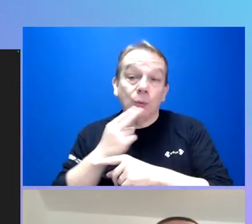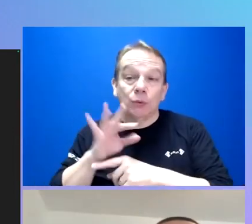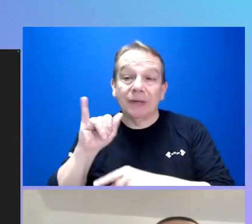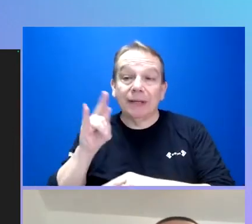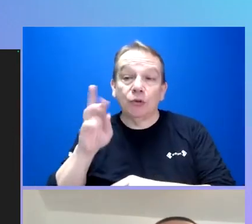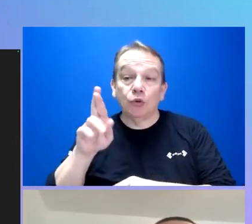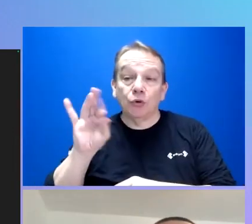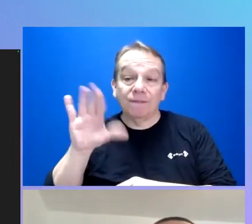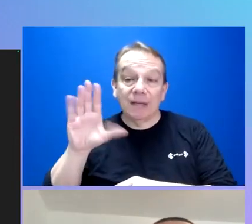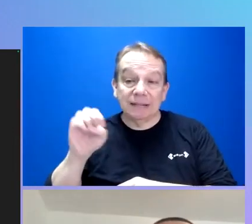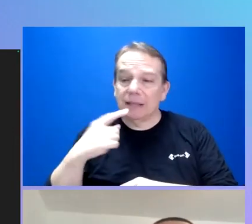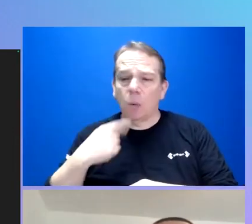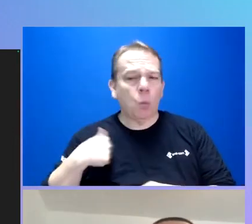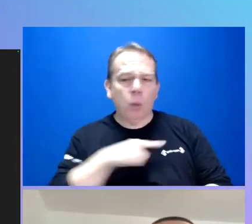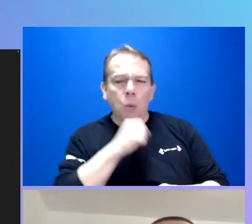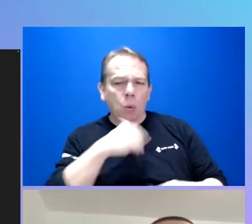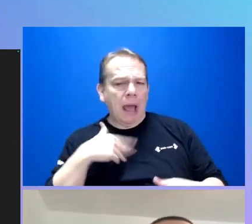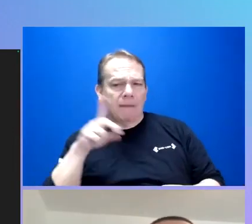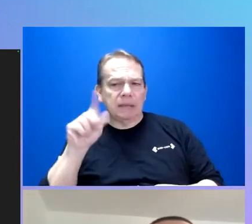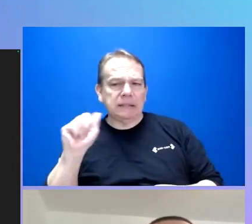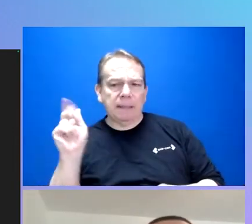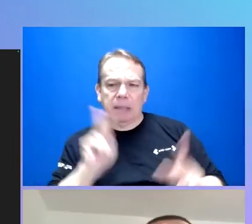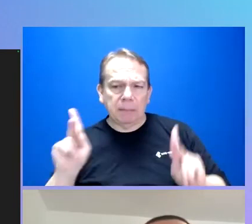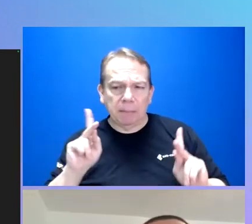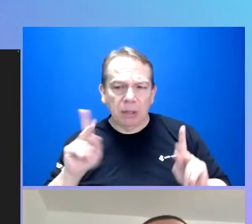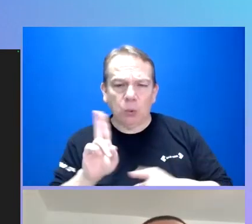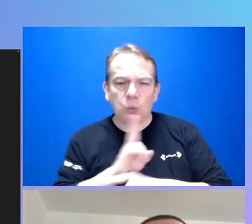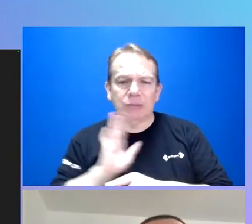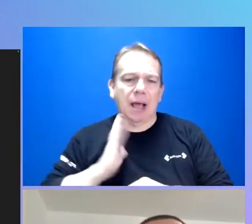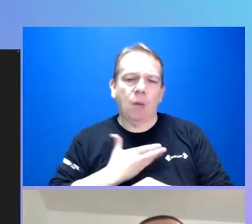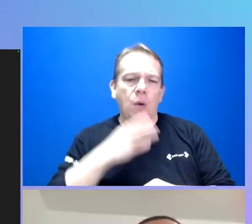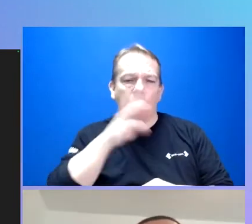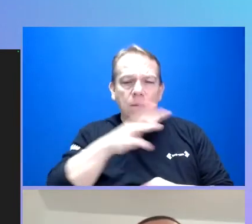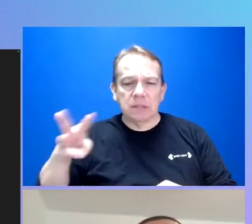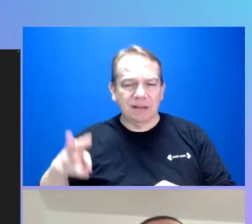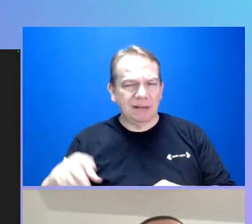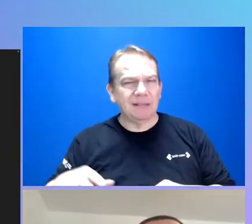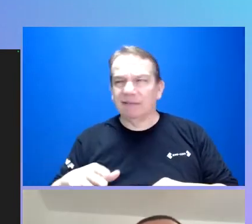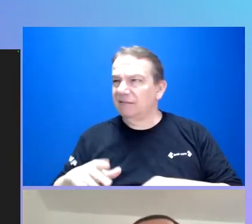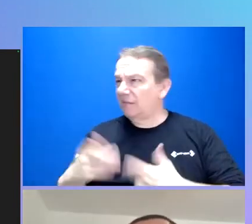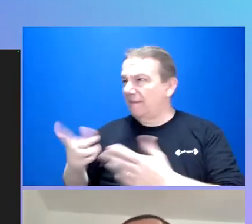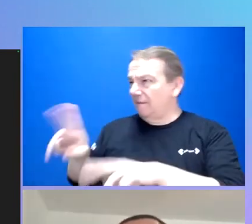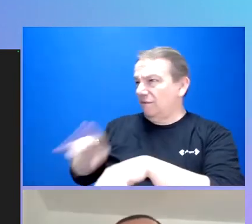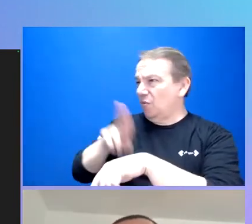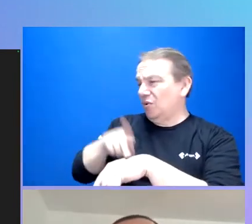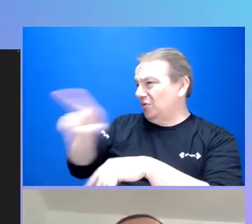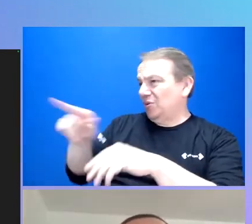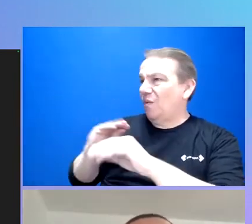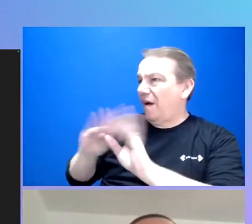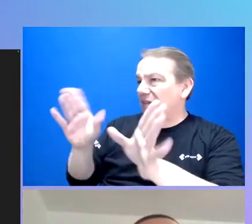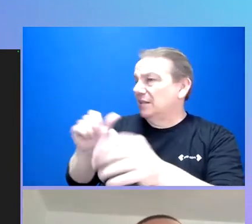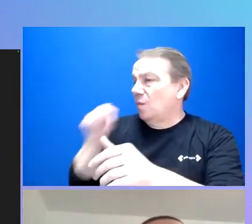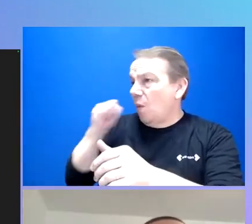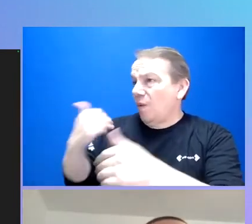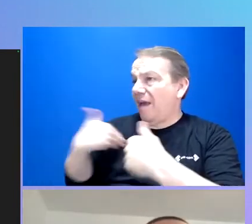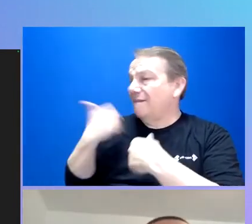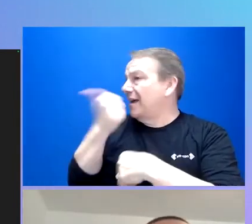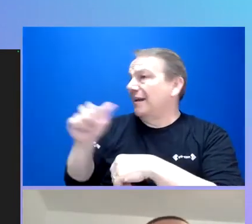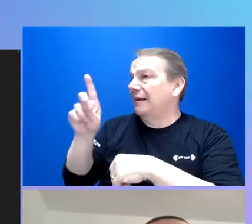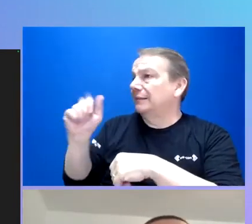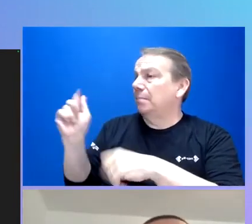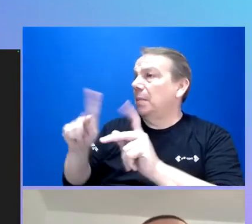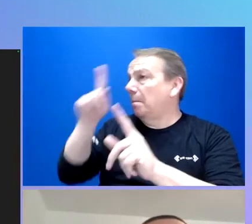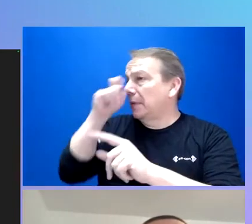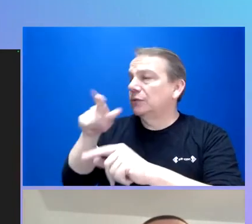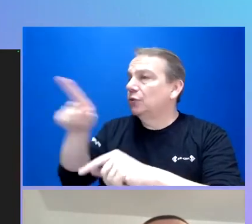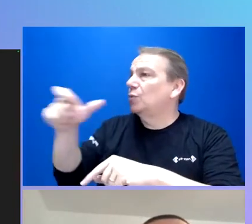users. And you, of course, reply, well, yeah, and you never will, because you're obviously not designing for that to be the case. You